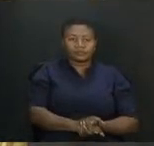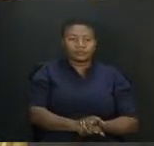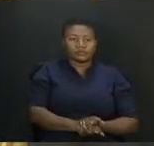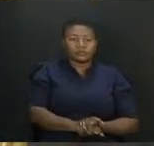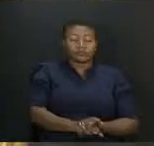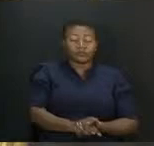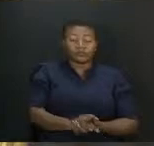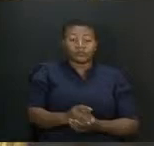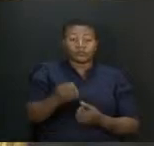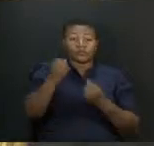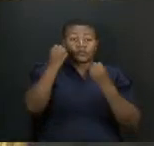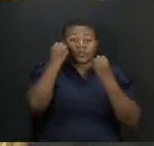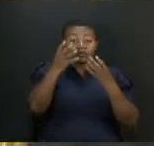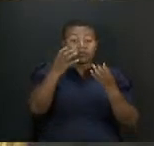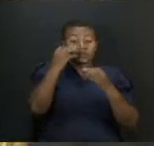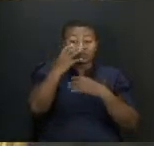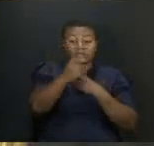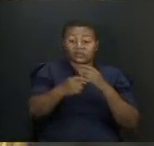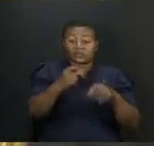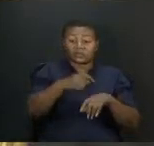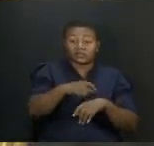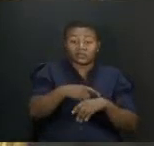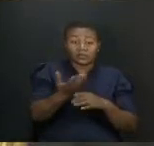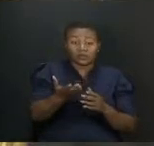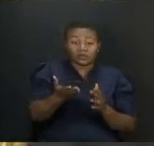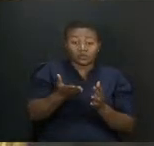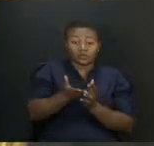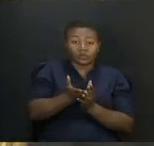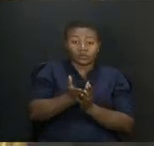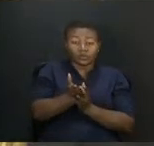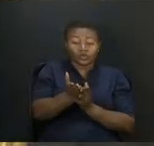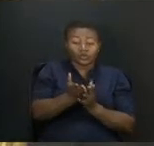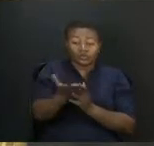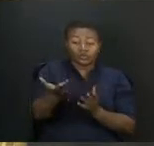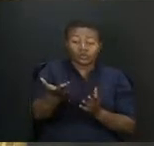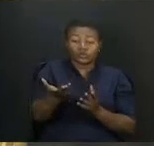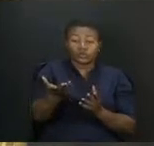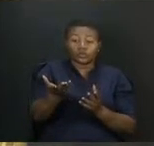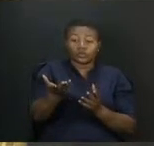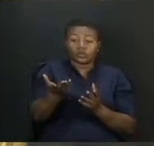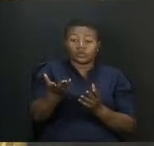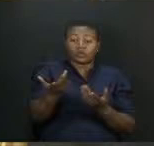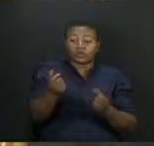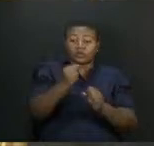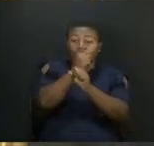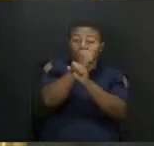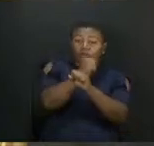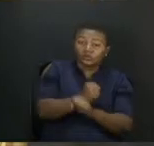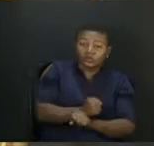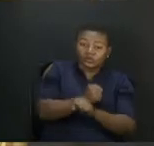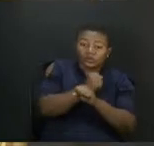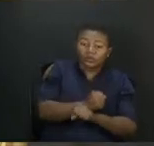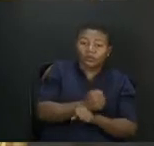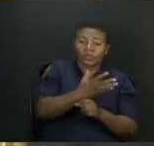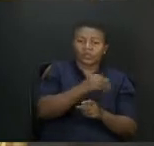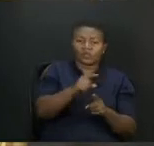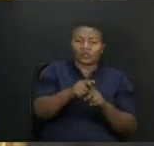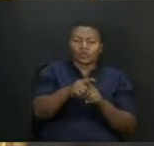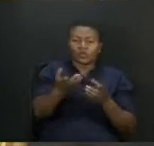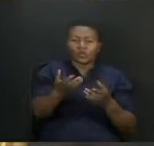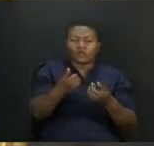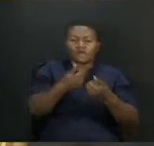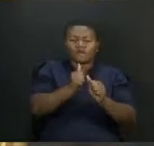centuries of oppressions through enslavement and colonialism followed with the exploitation of